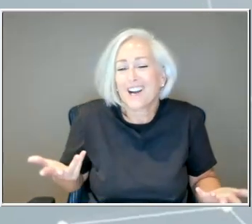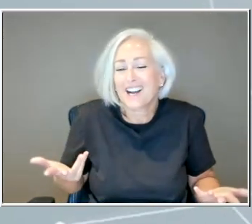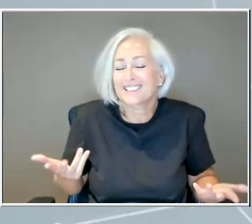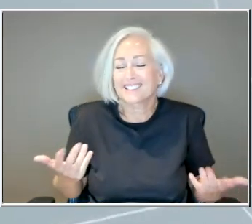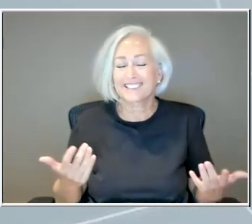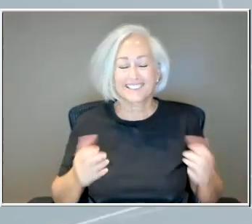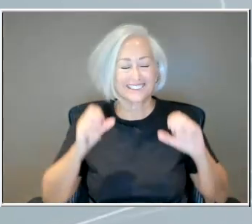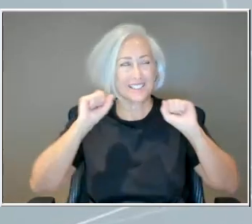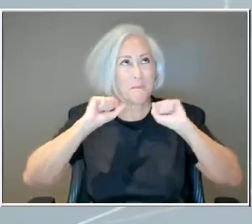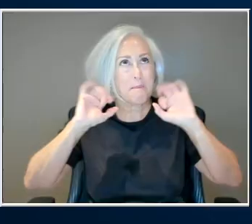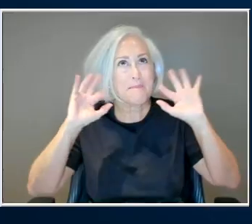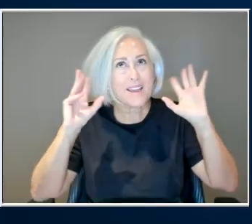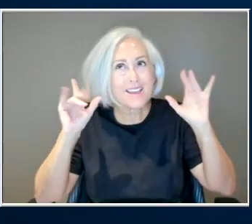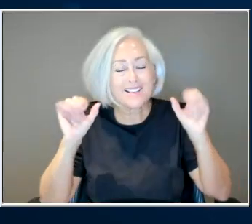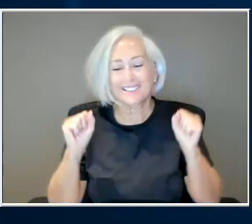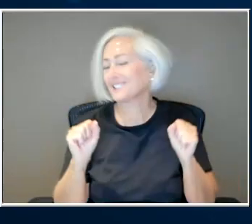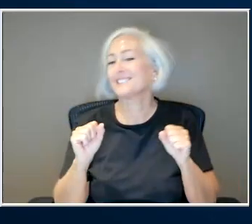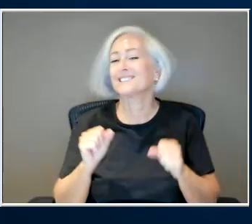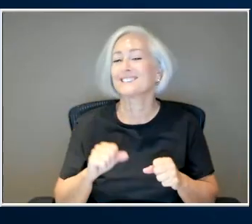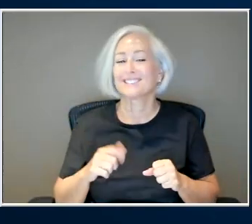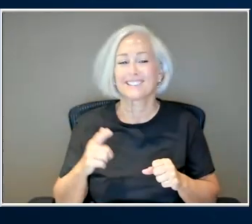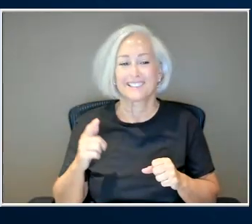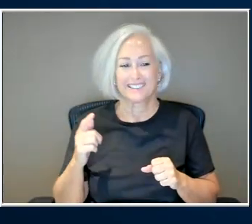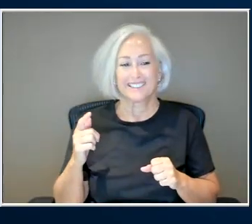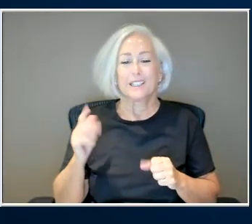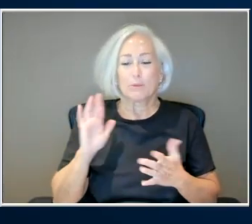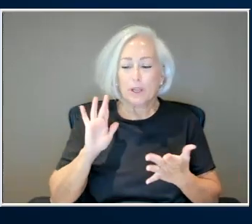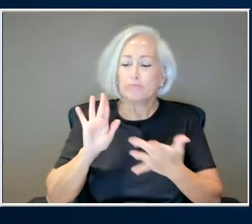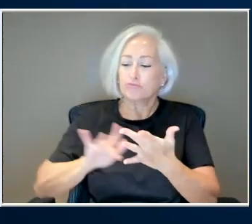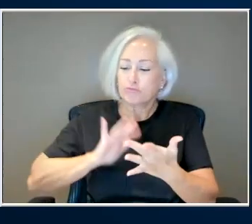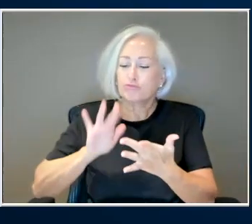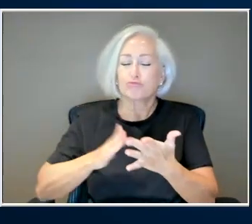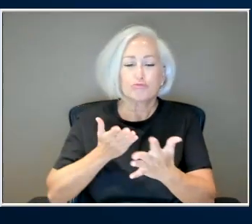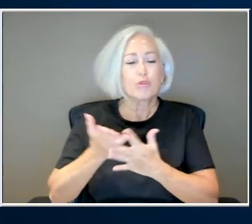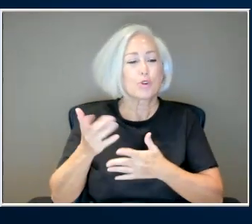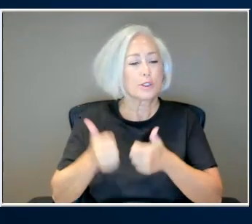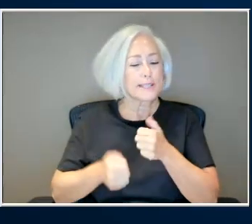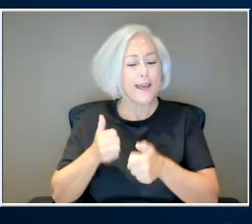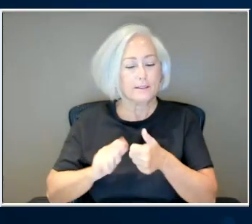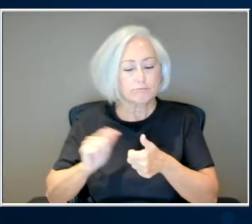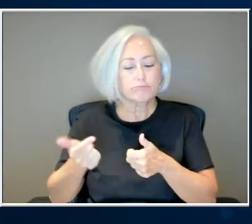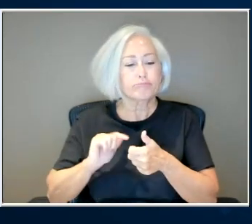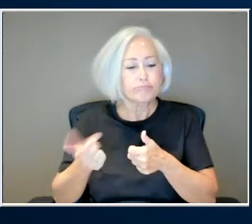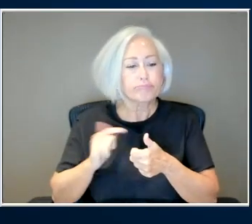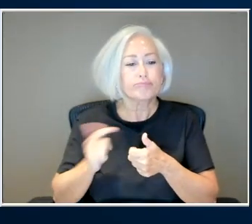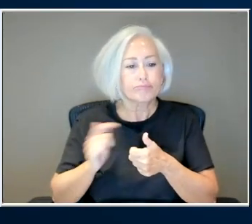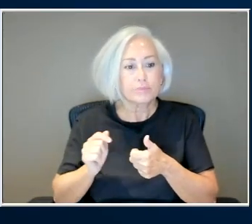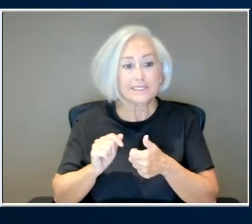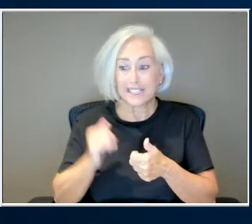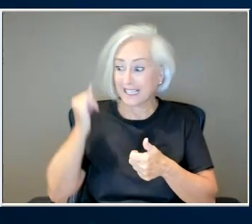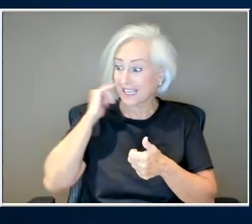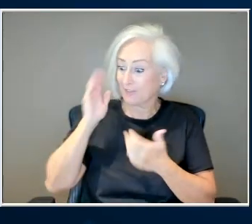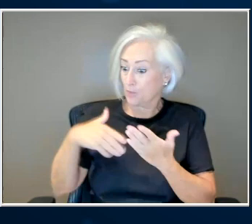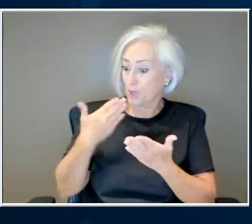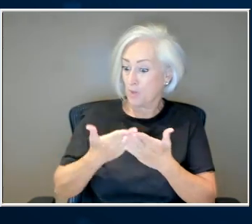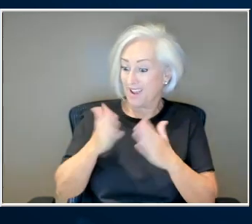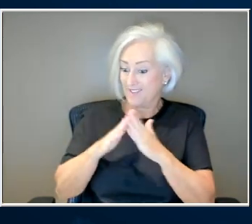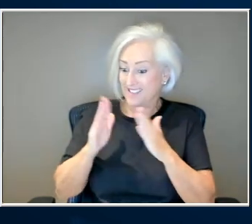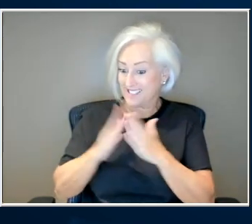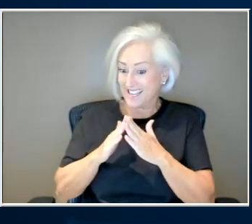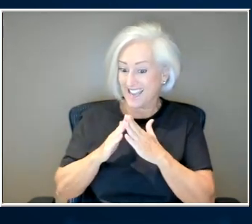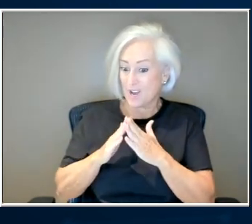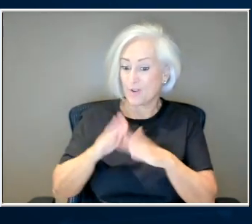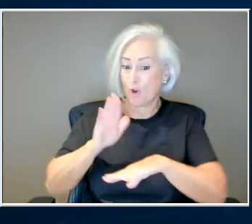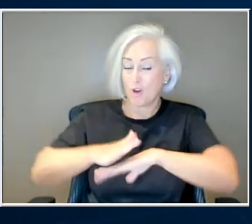were driving up, but we had kind of been keeping in touch via text, and I said, you know, if we get in town in time, we'll stop in on Friday.